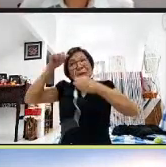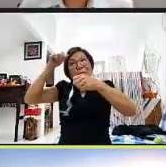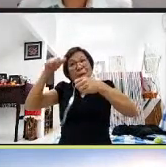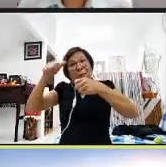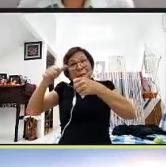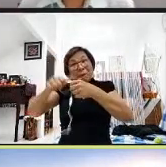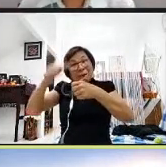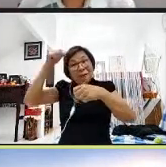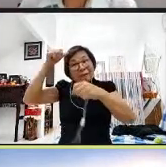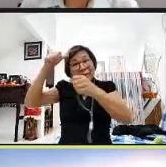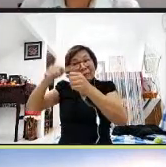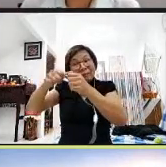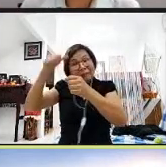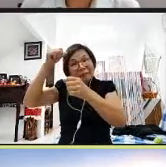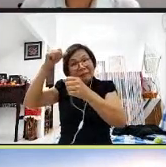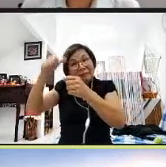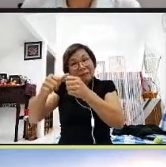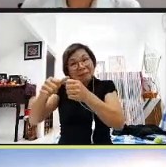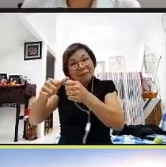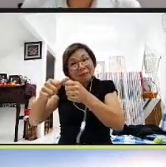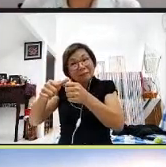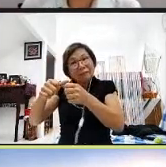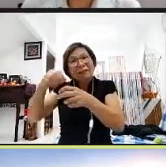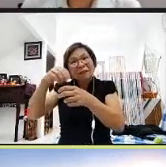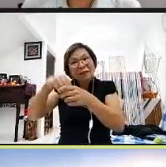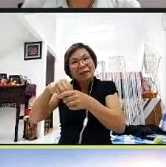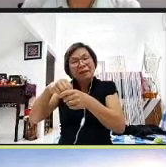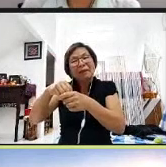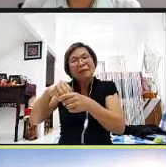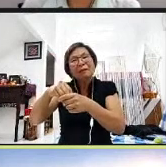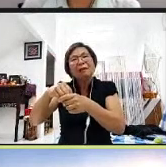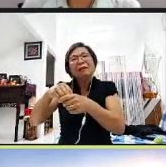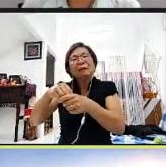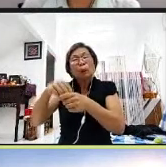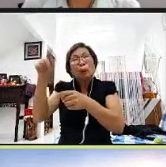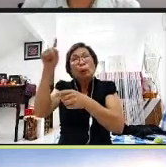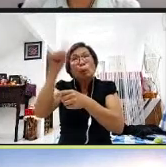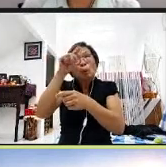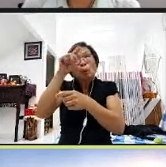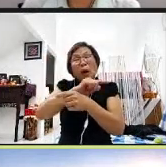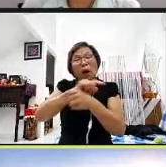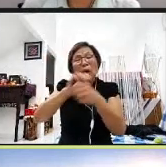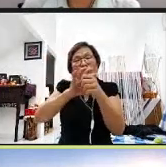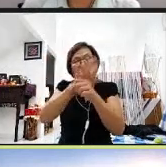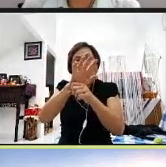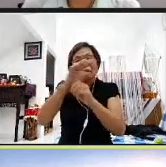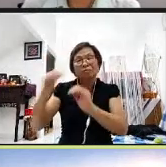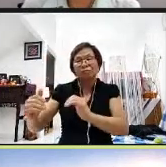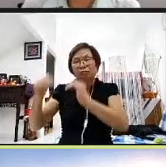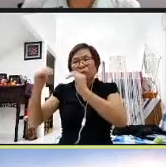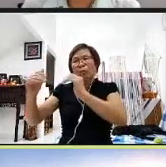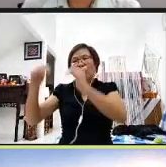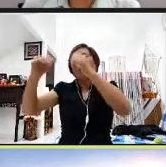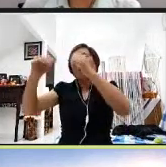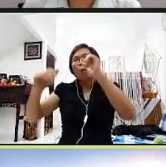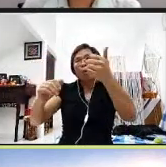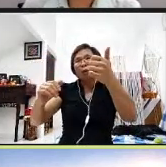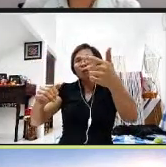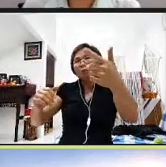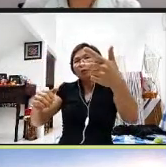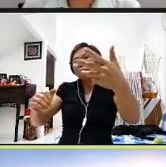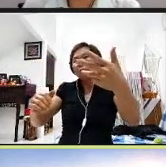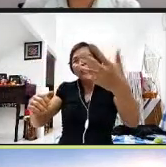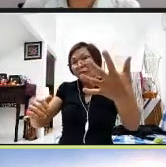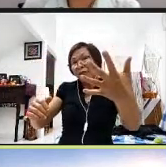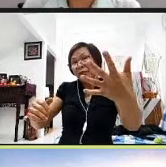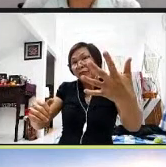this not only get in people with severe COVID. Remember the stages of COVID, 1, 2, 3, 4, 5. So